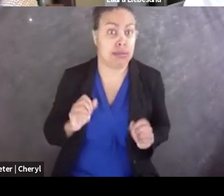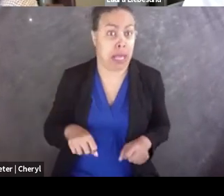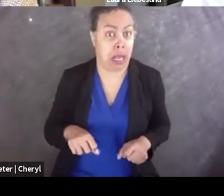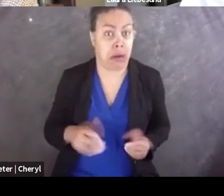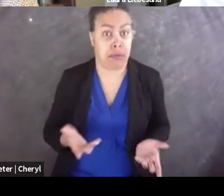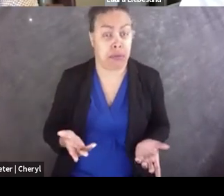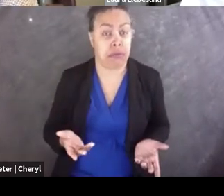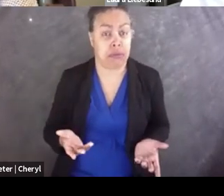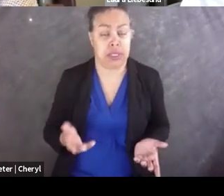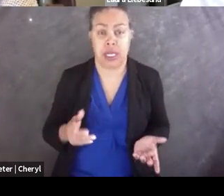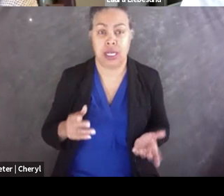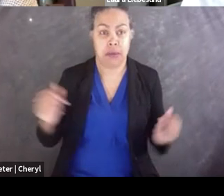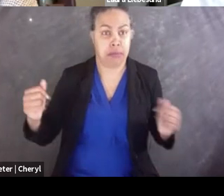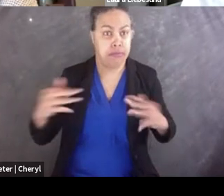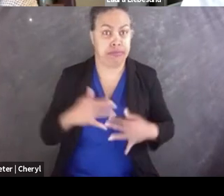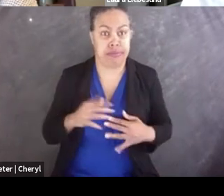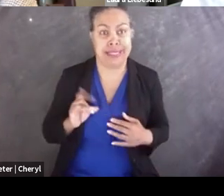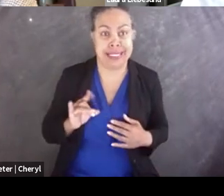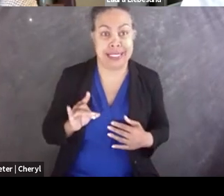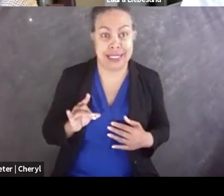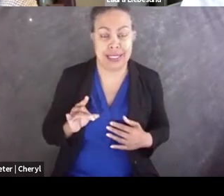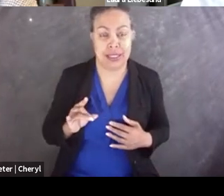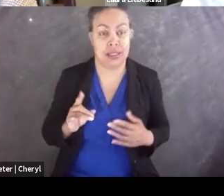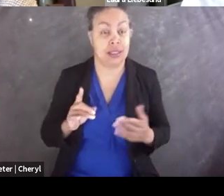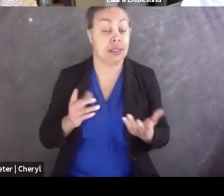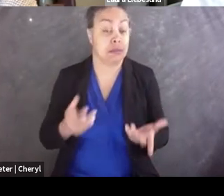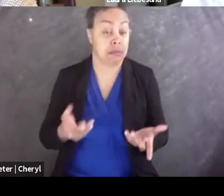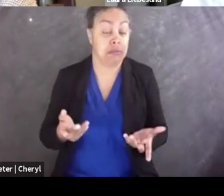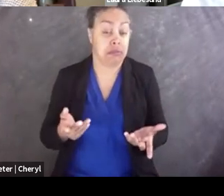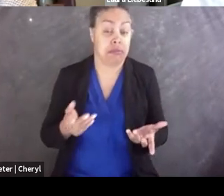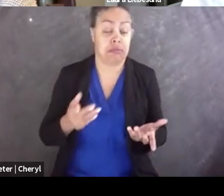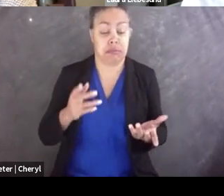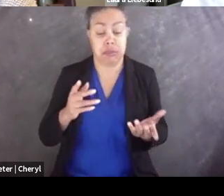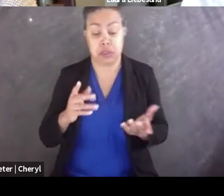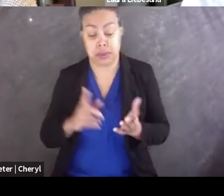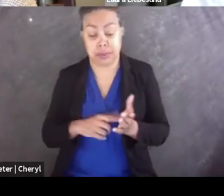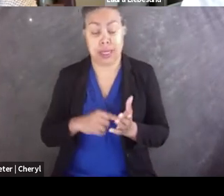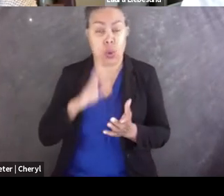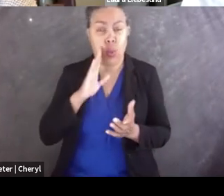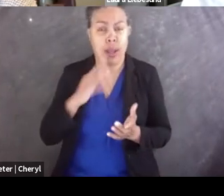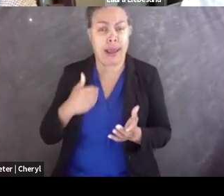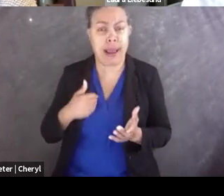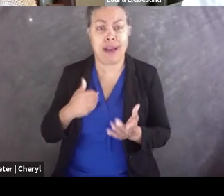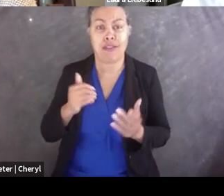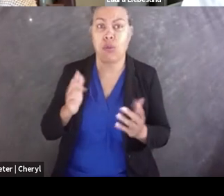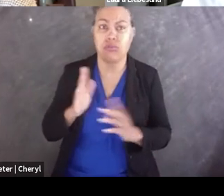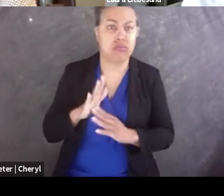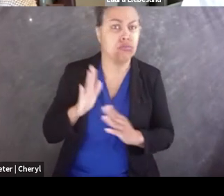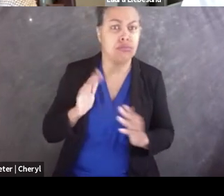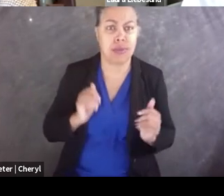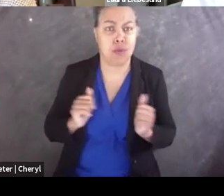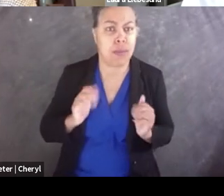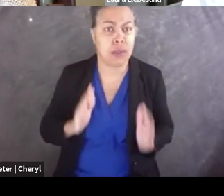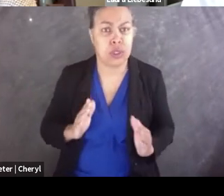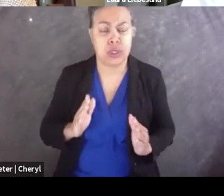operated businesses in Shaw. So in many cases, there were outstanding performers, for example, and